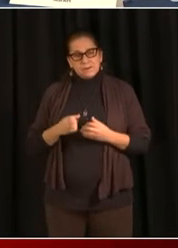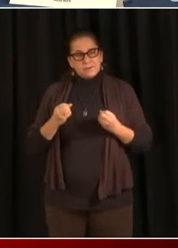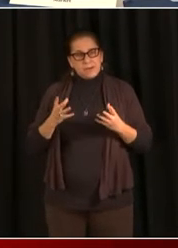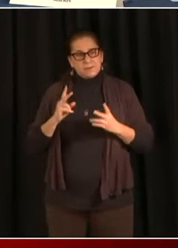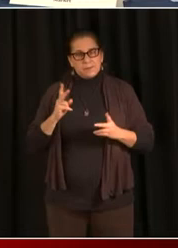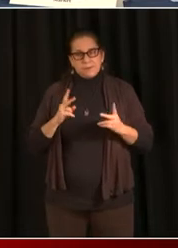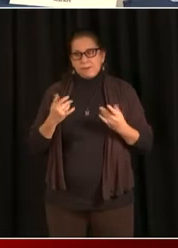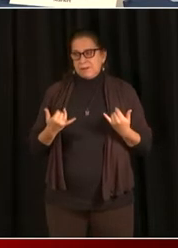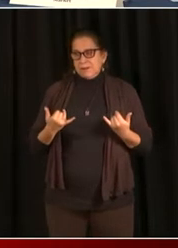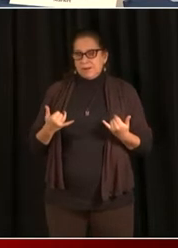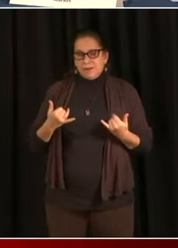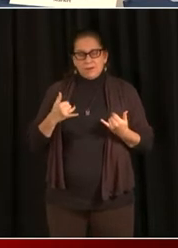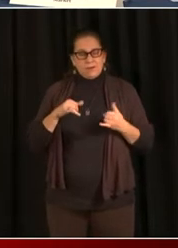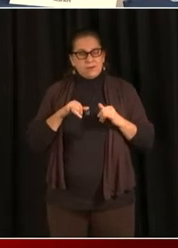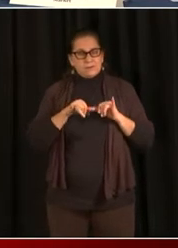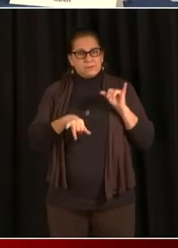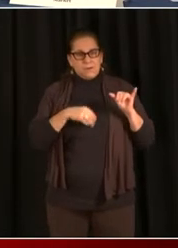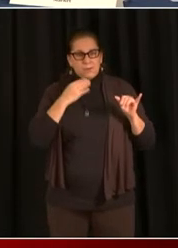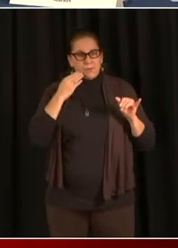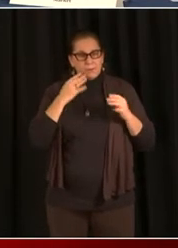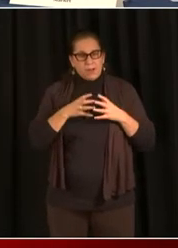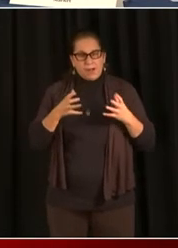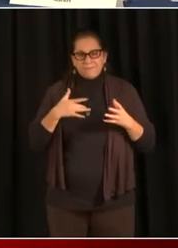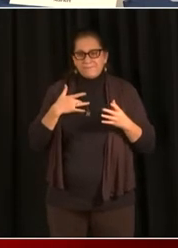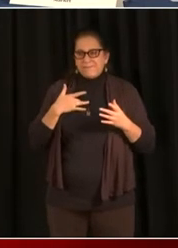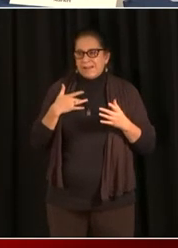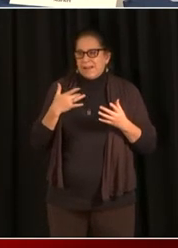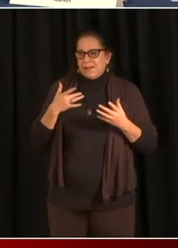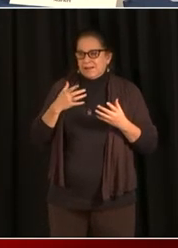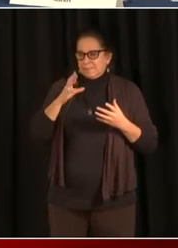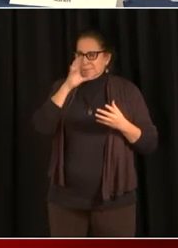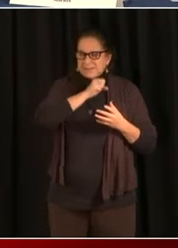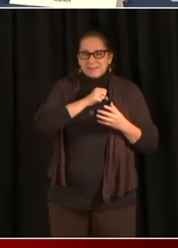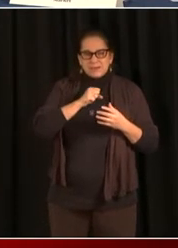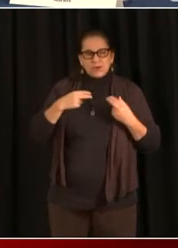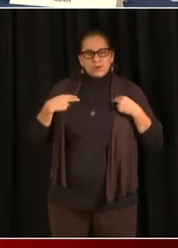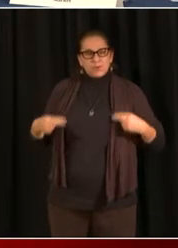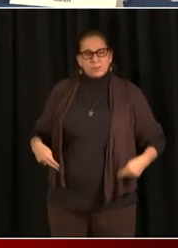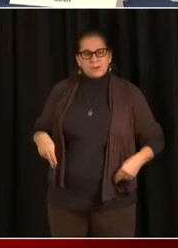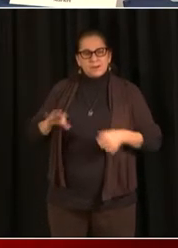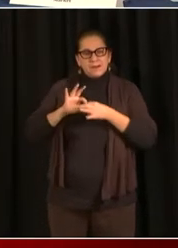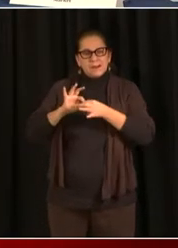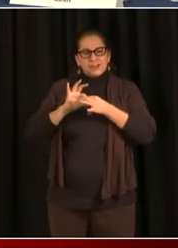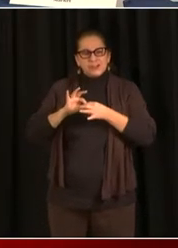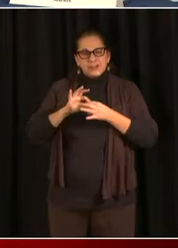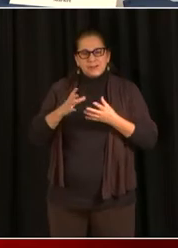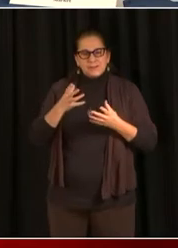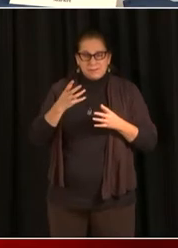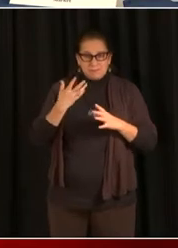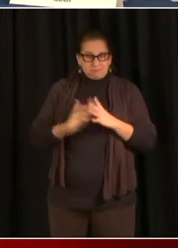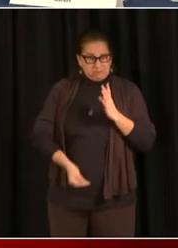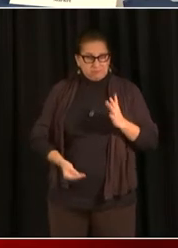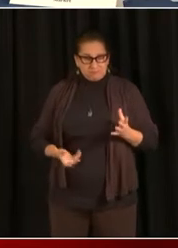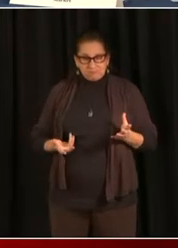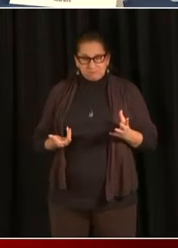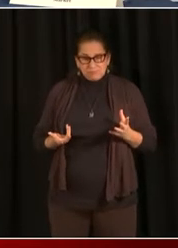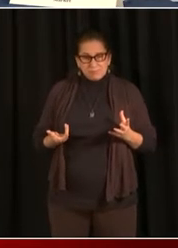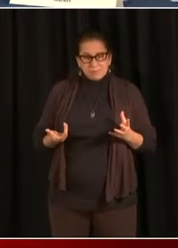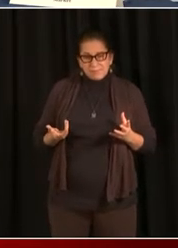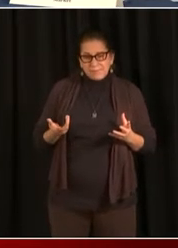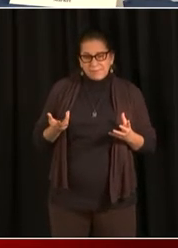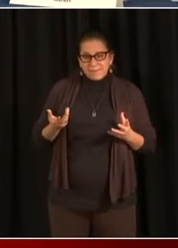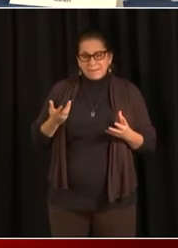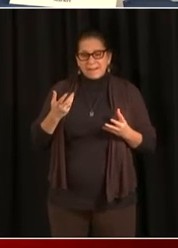is how do we play that? How do we provide that? So that's been incredibly important. And then really meeting the consumer's